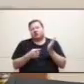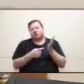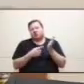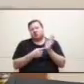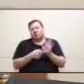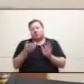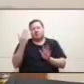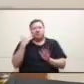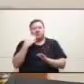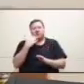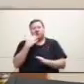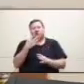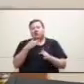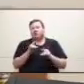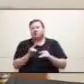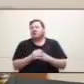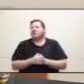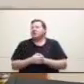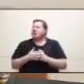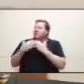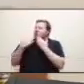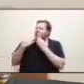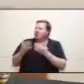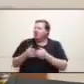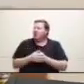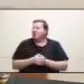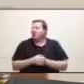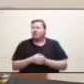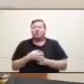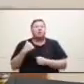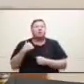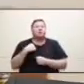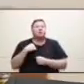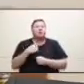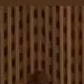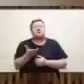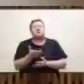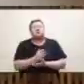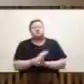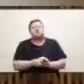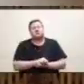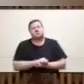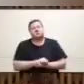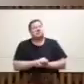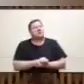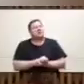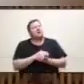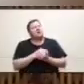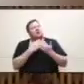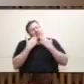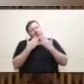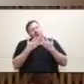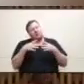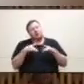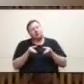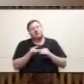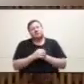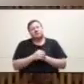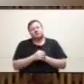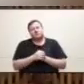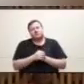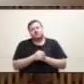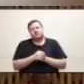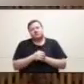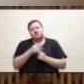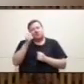Chair. Thank you. Municipality. Thank you. Chair, you would